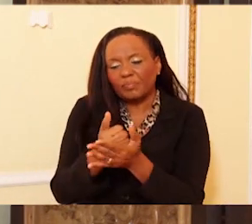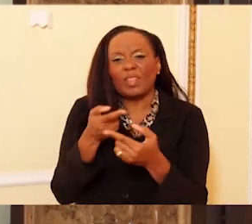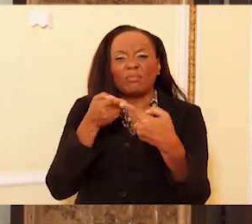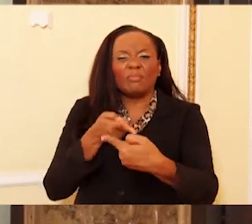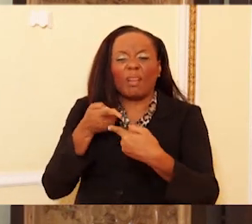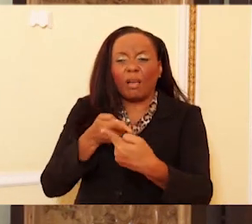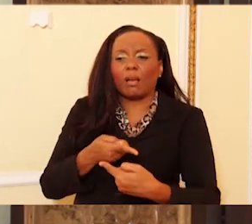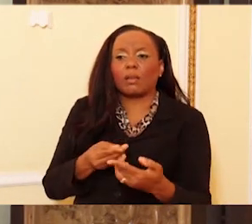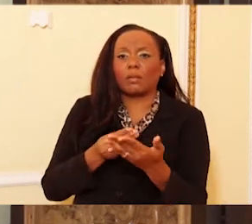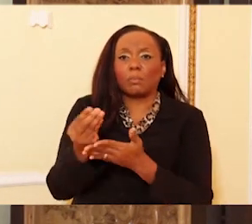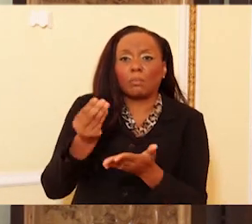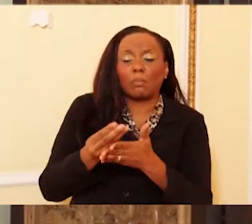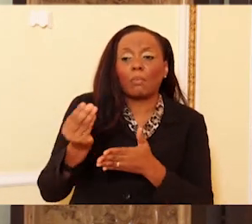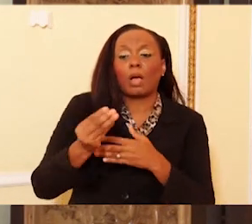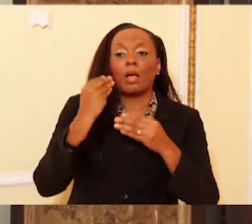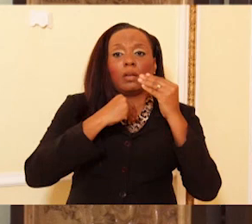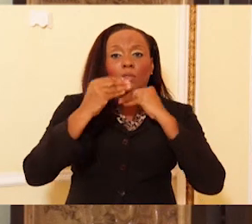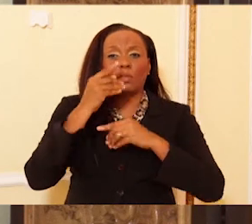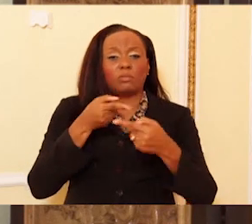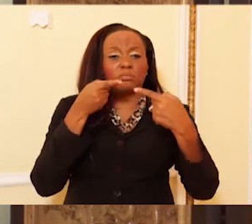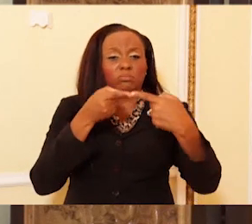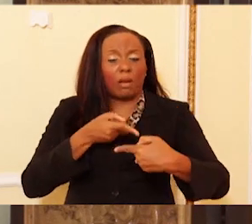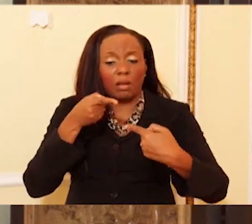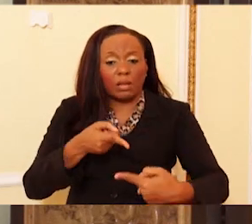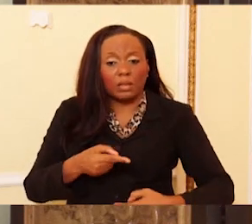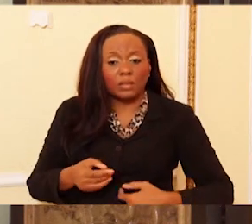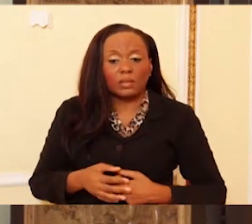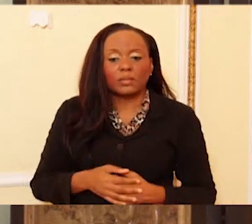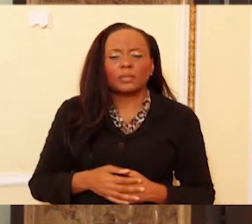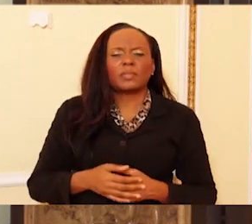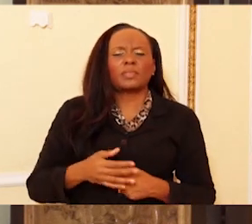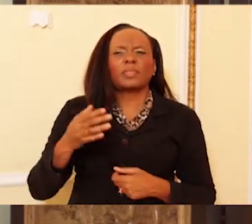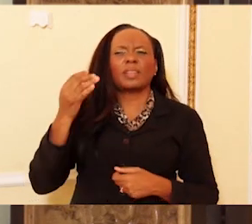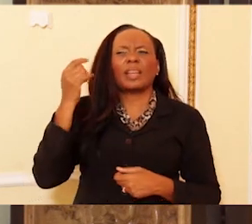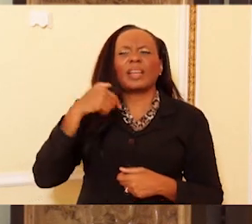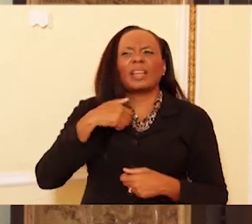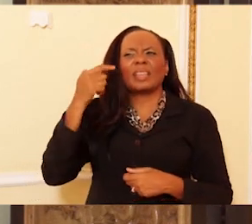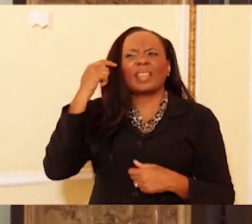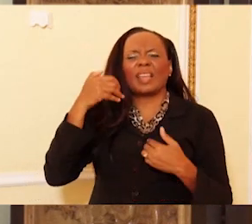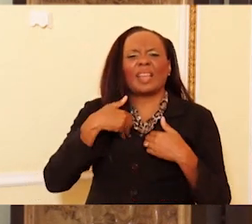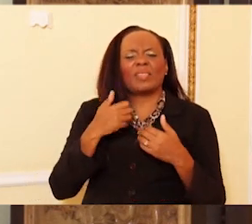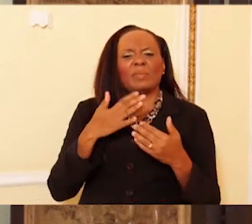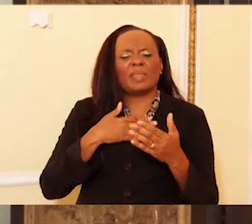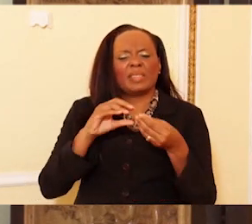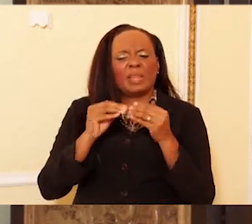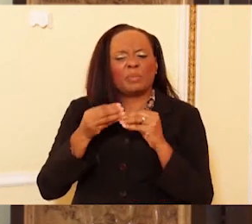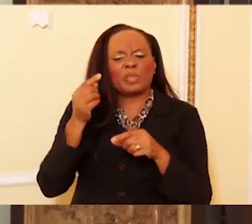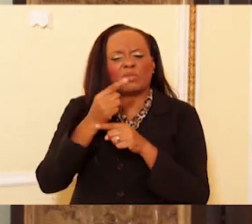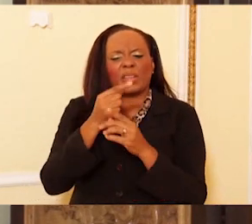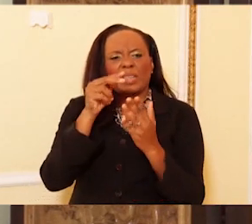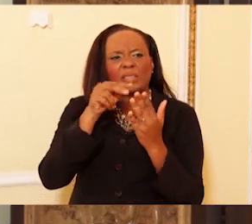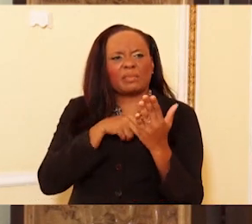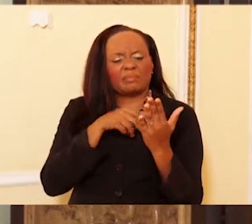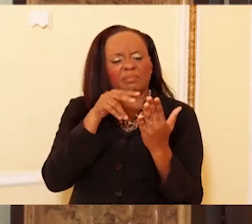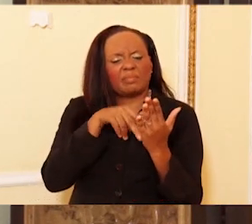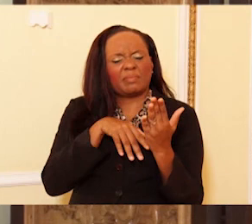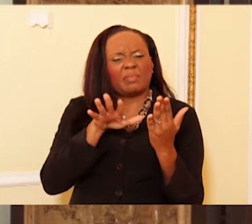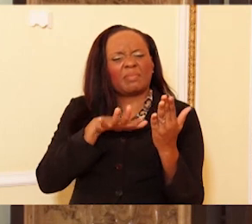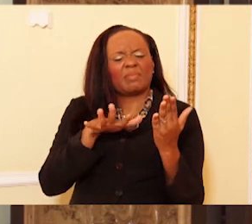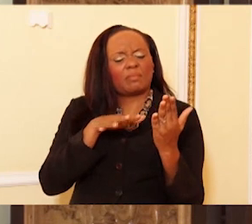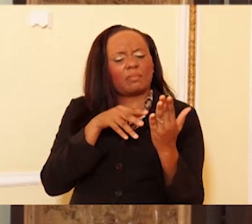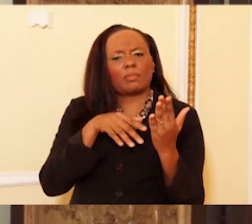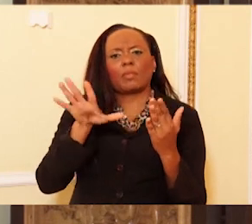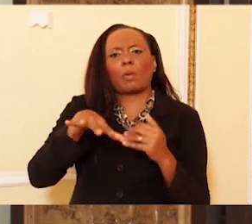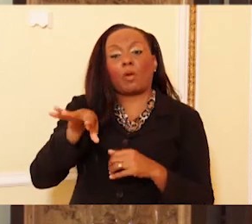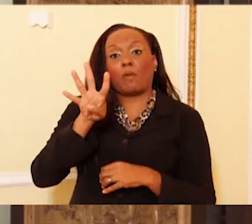basic food items. If I have the figures correct for this week, I believe there are over 4,000 families that